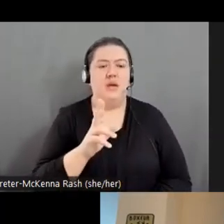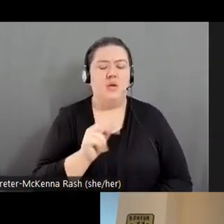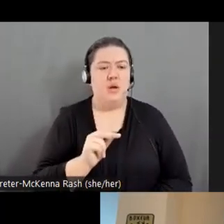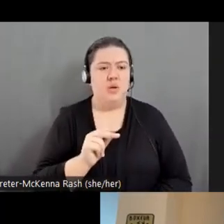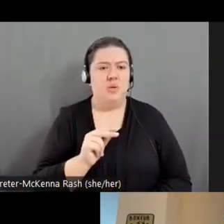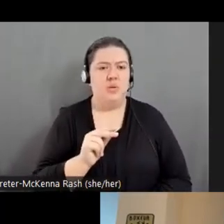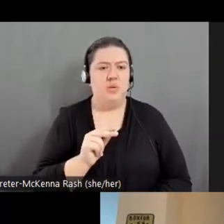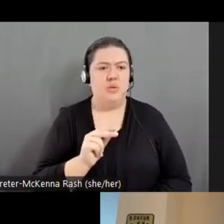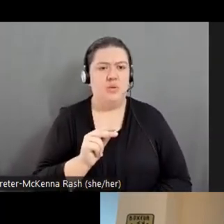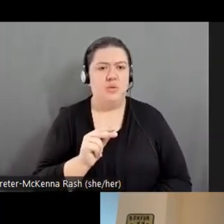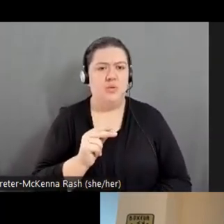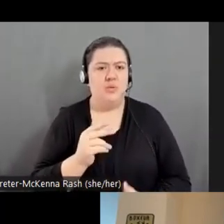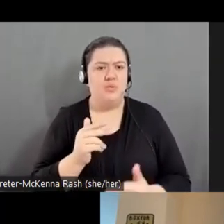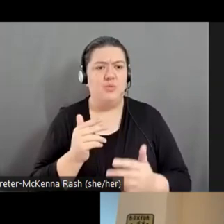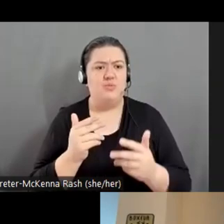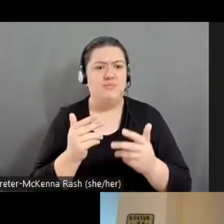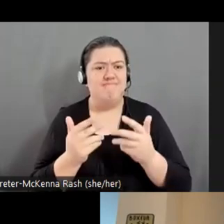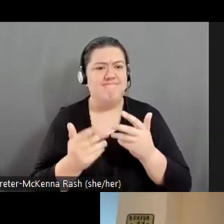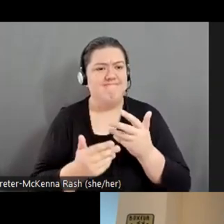There's no mechanism